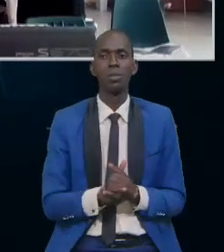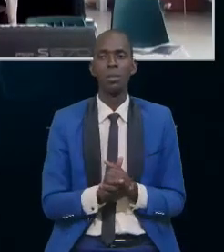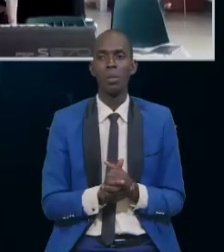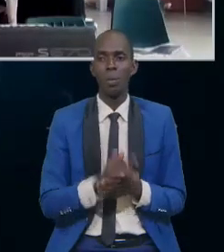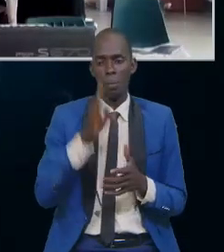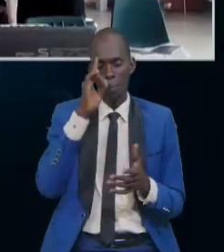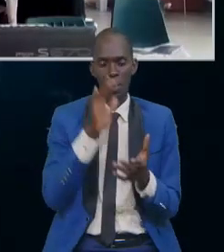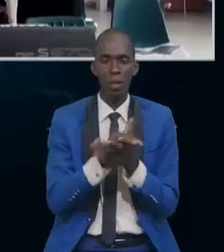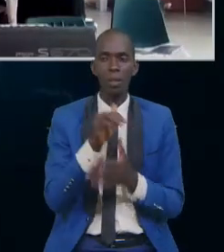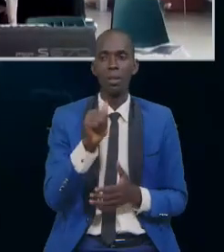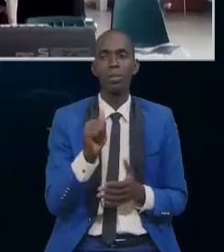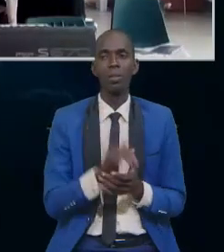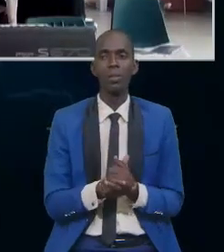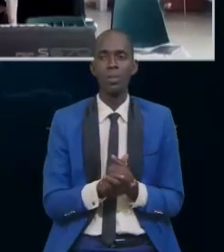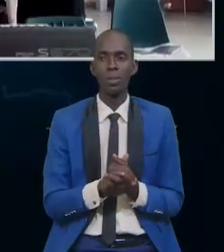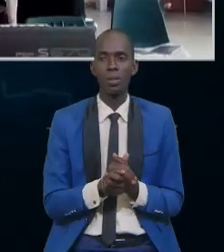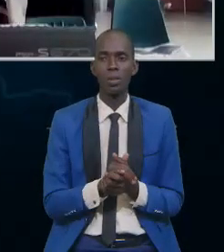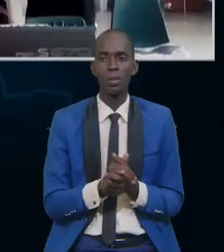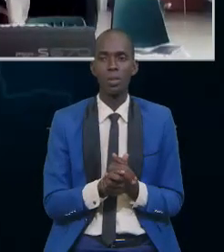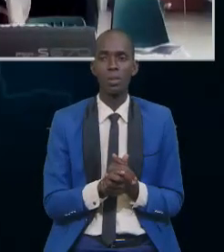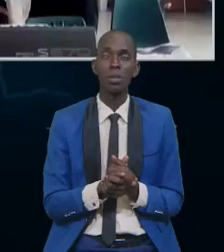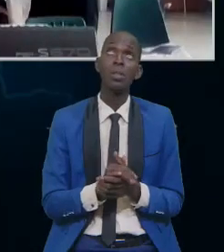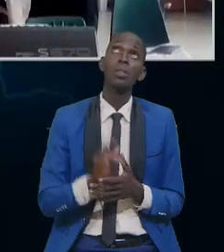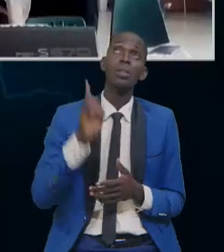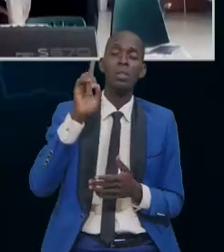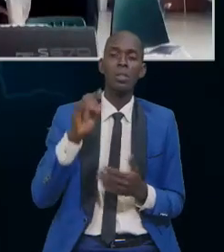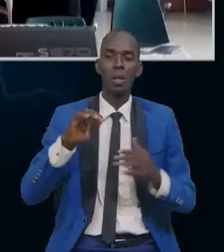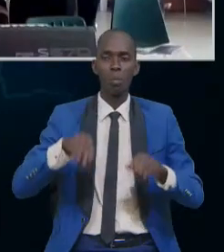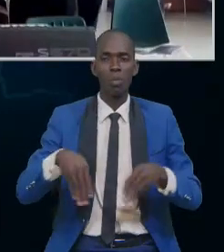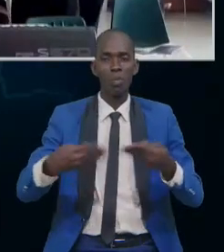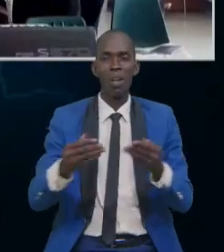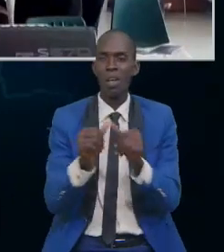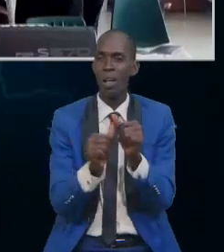believe. He's provided everything.